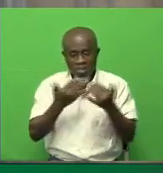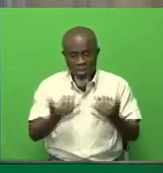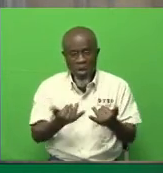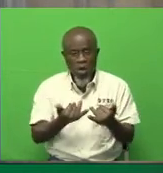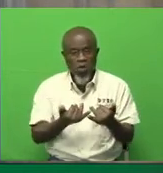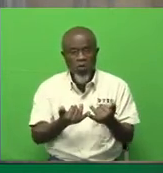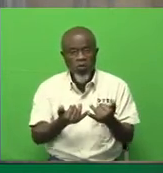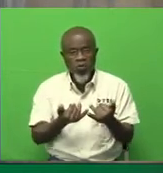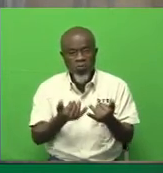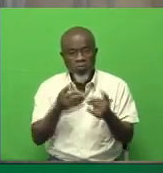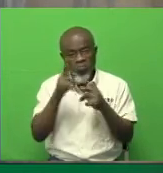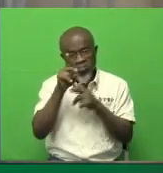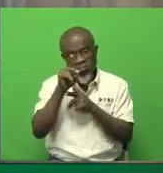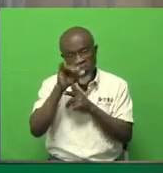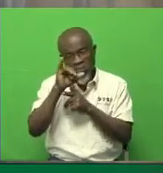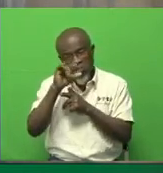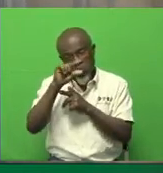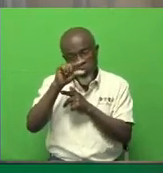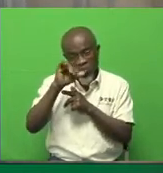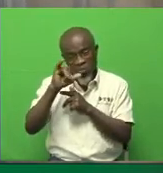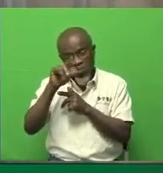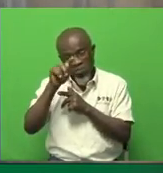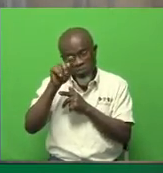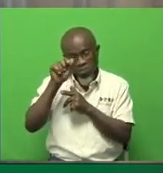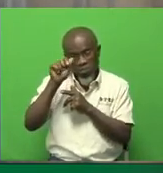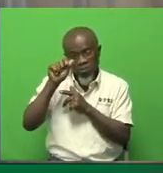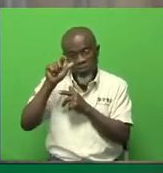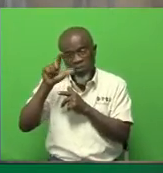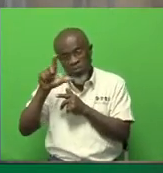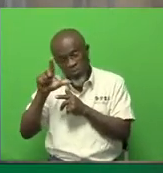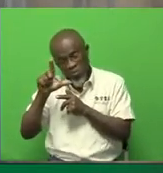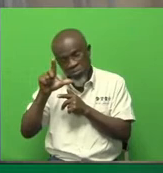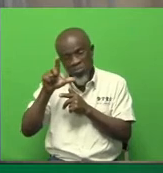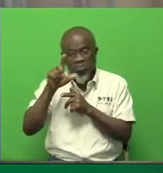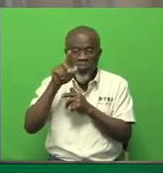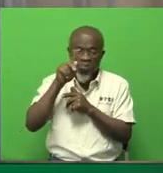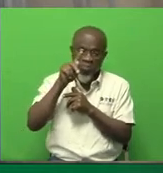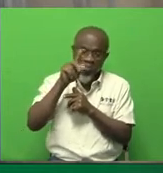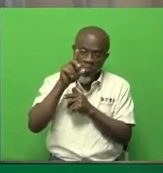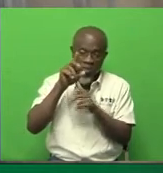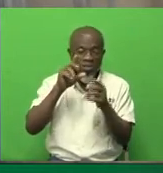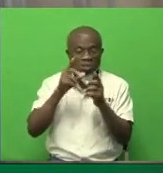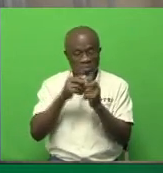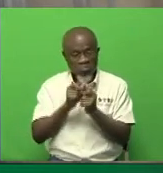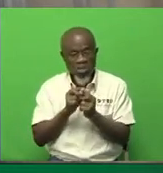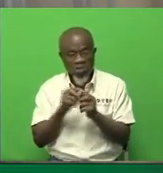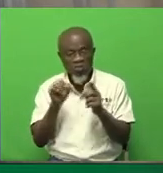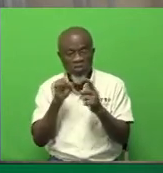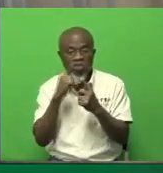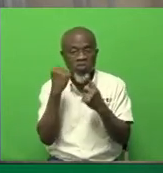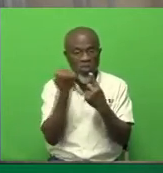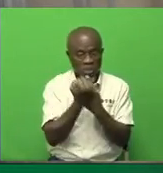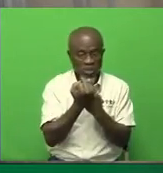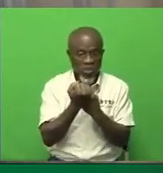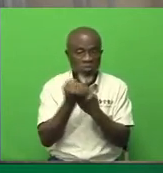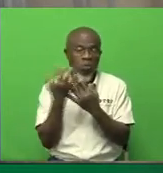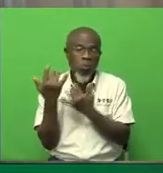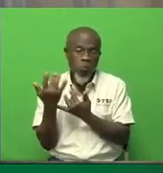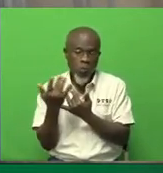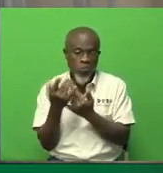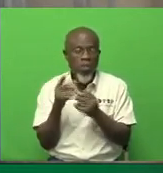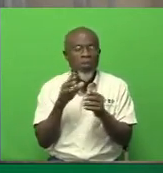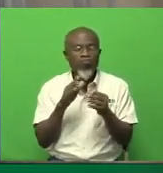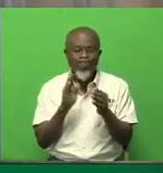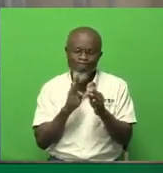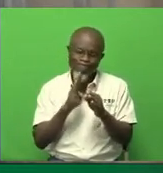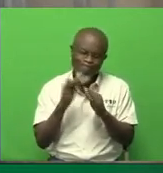digital digital Society a digital Society by 2025 this is what a minister